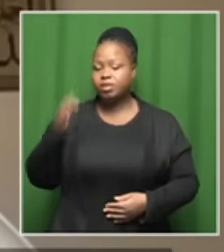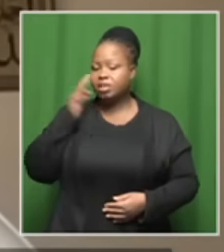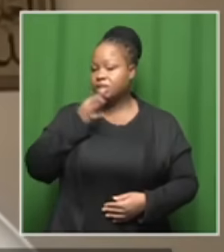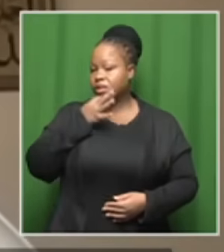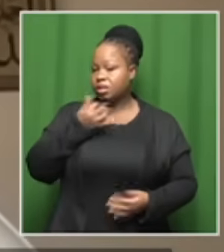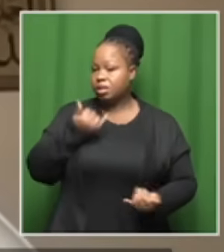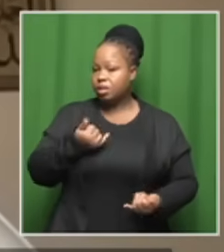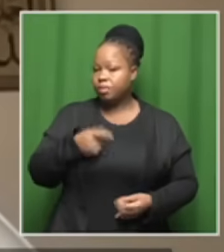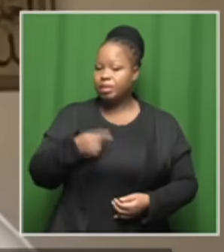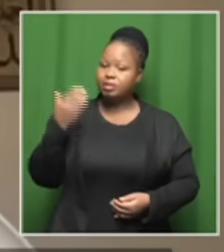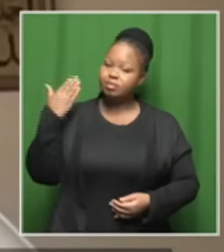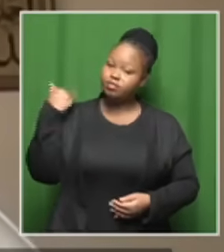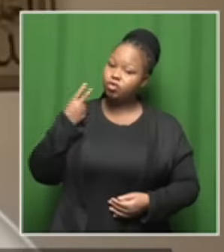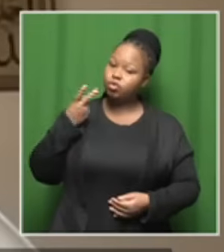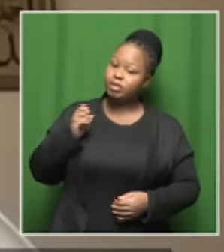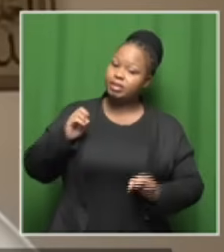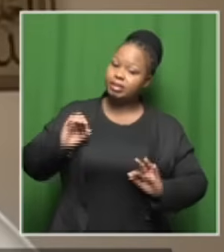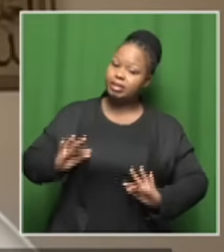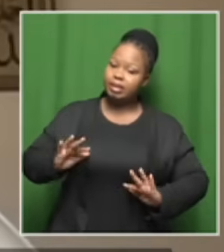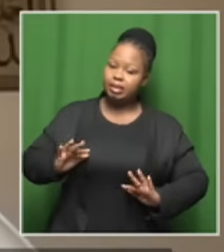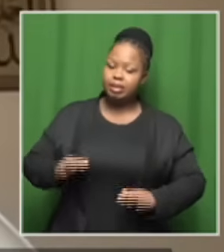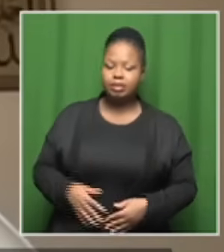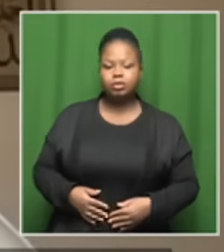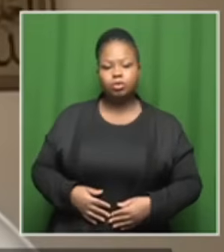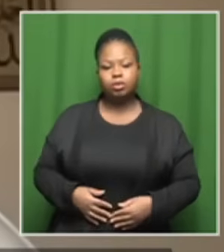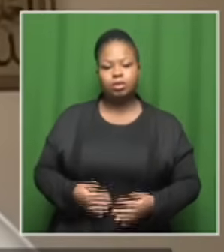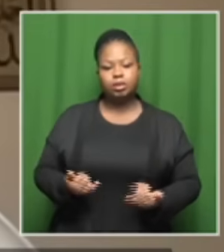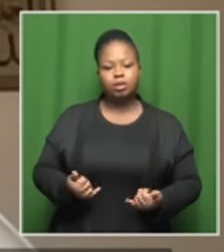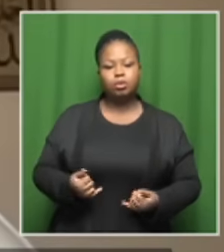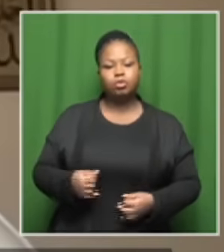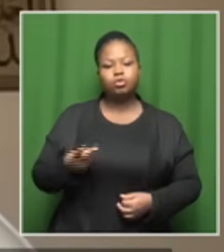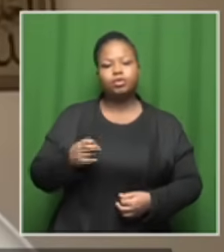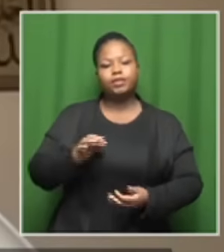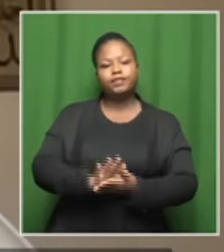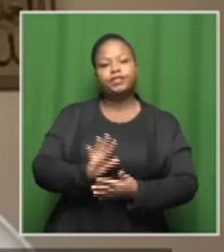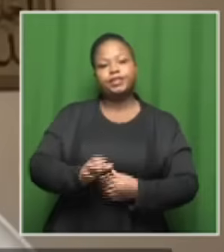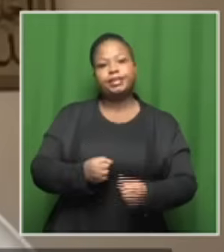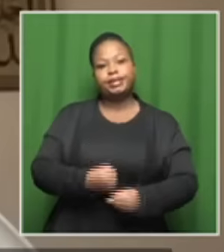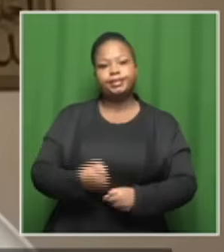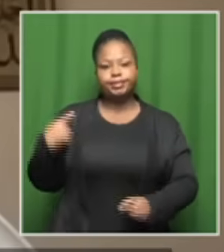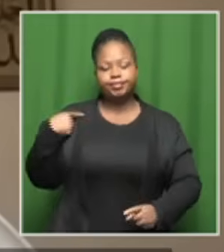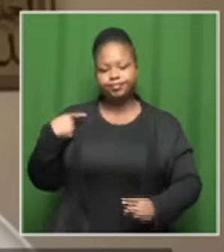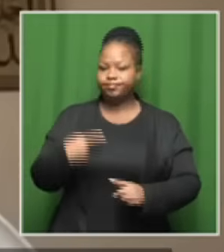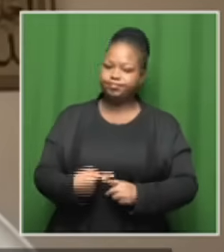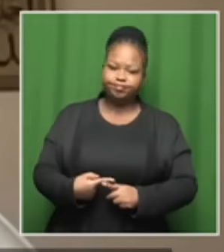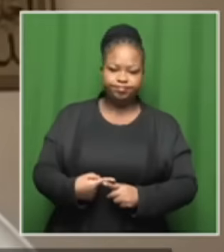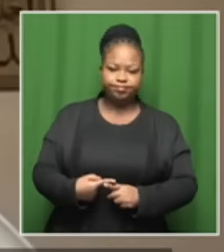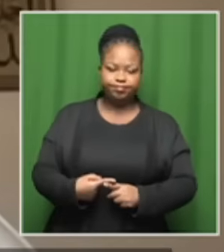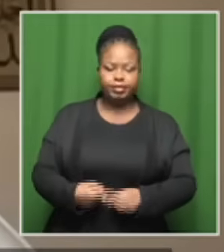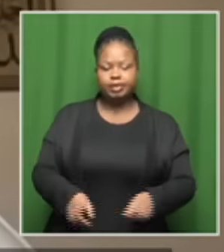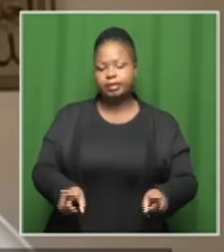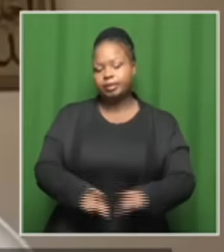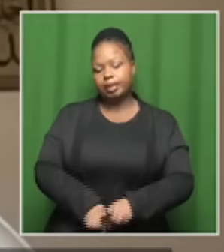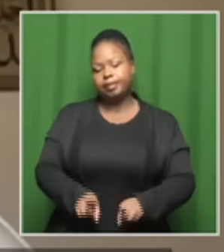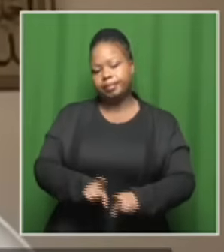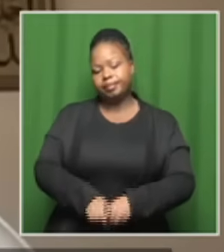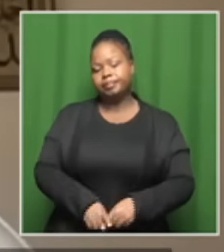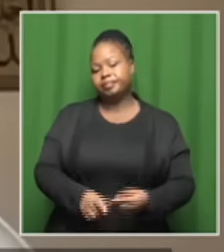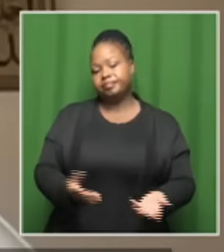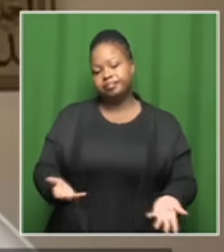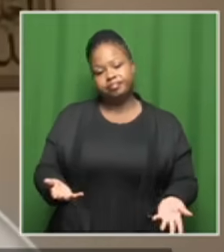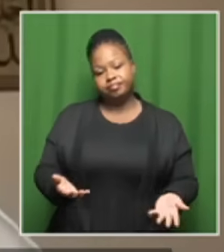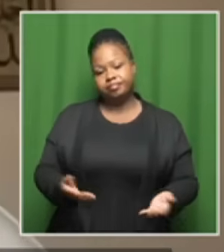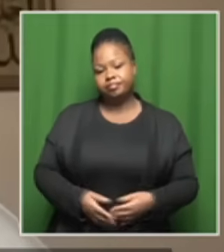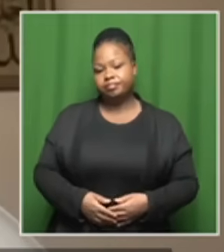raised this in 2010. After 15 years, we're at the same spot as what we were 15 years